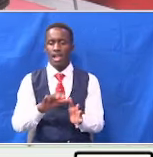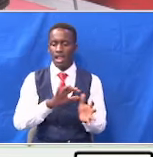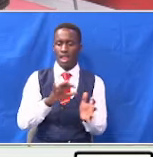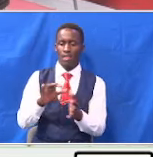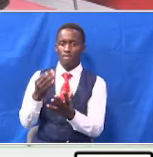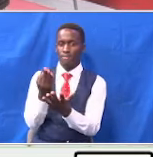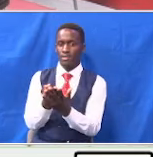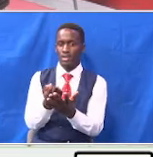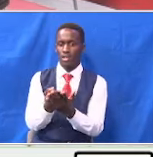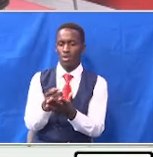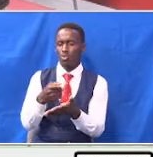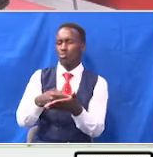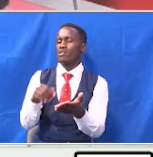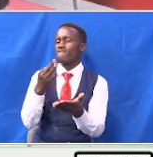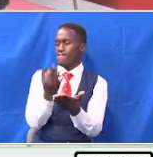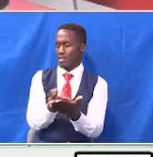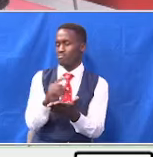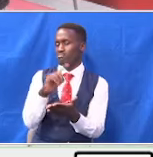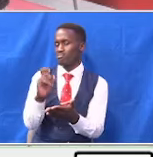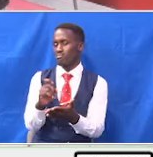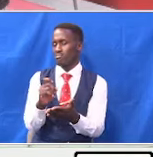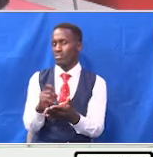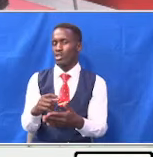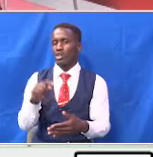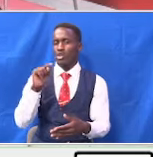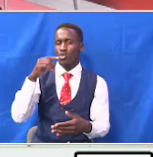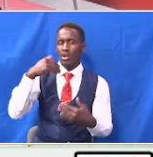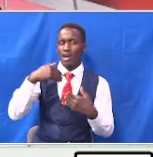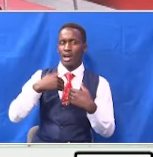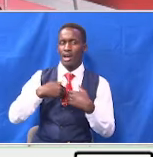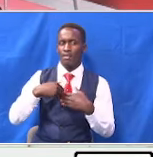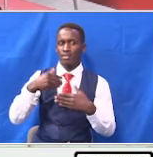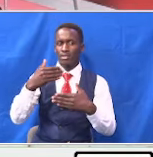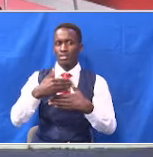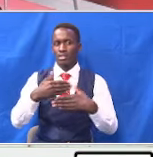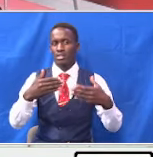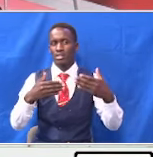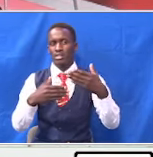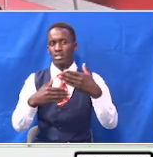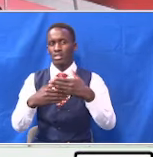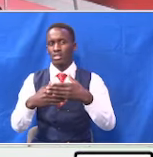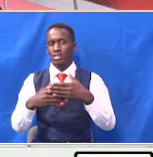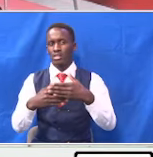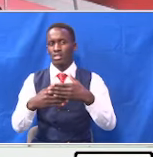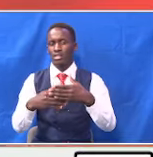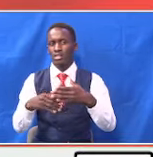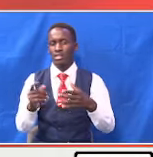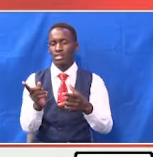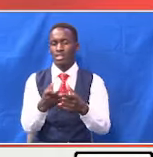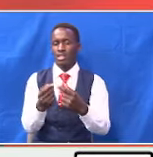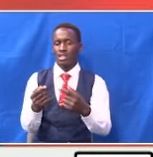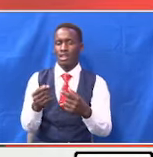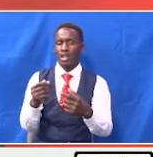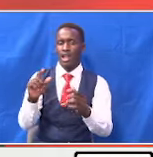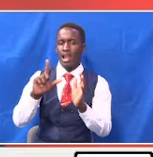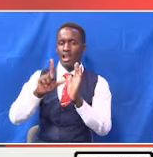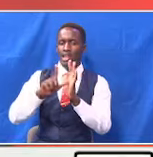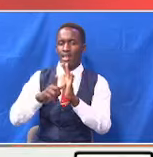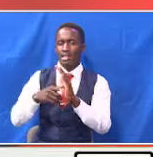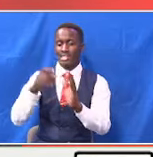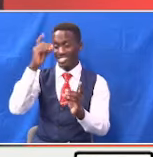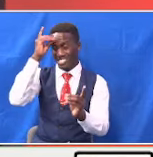what? You have to create idea first, and then secondly decide what is it you want